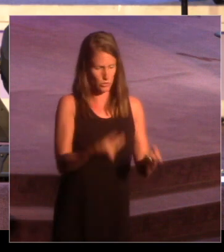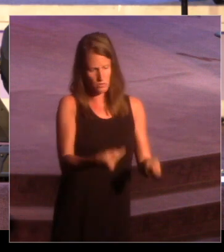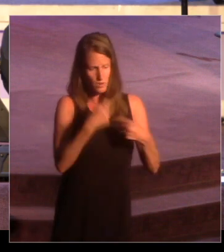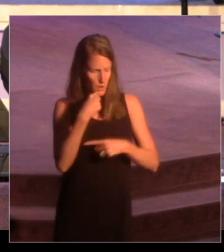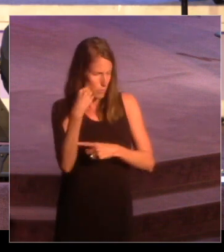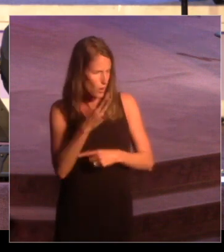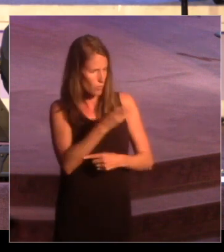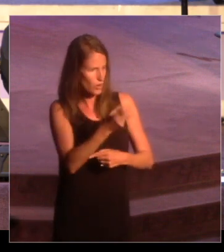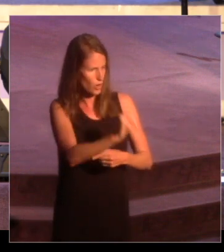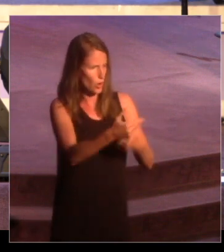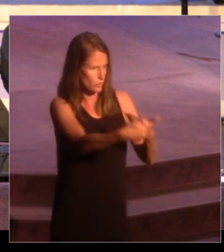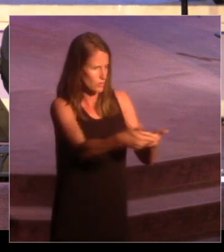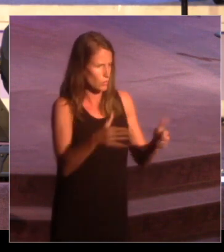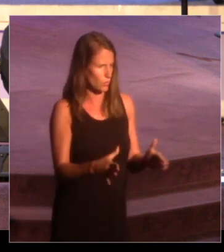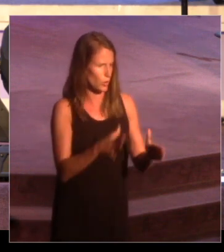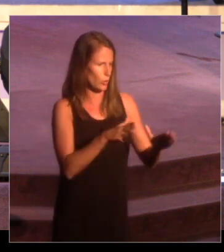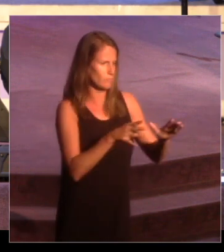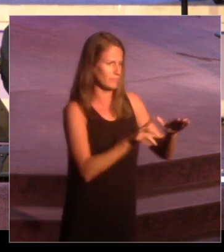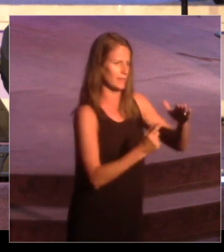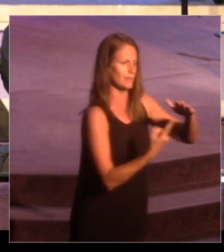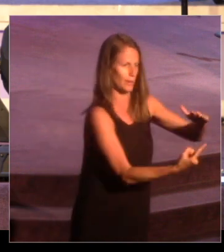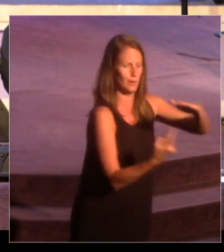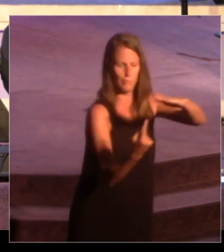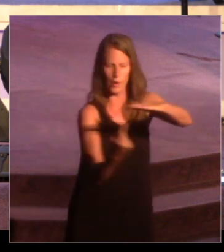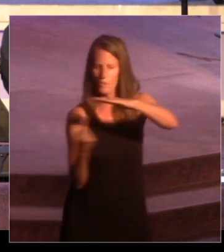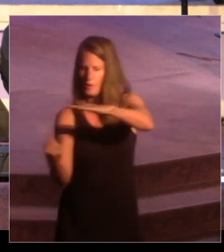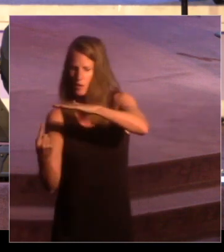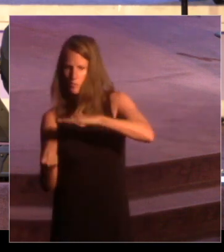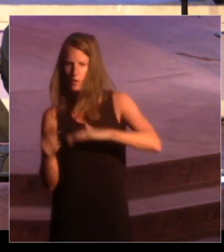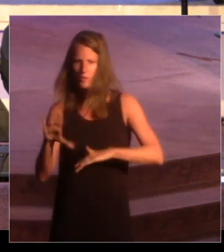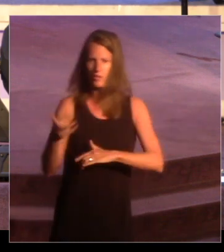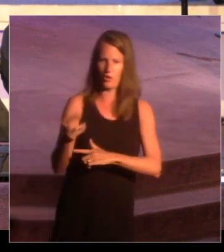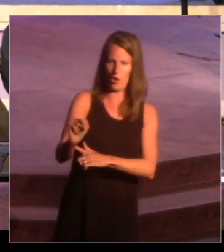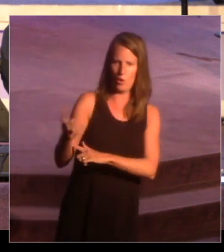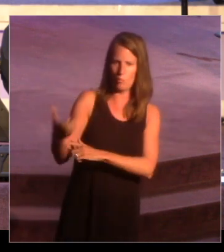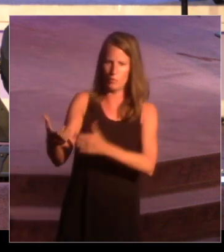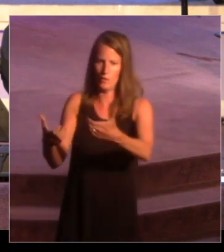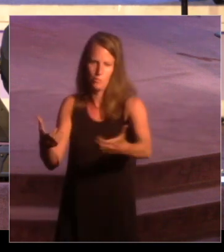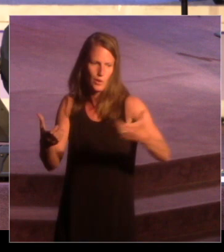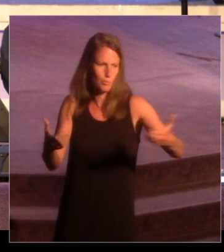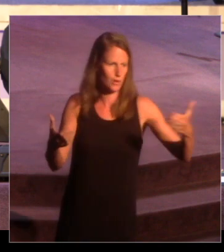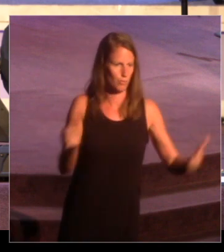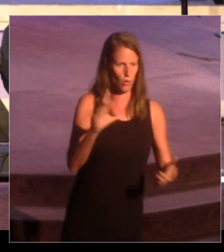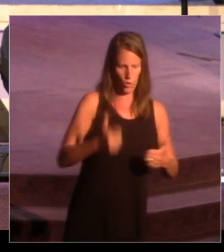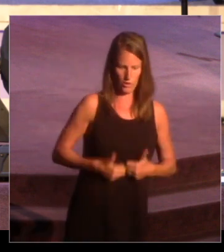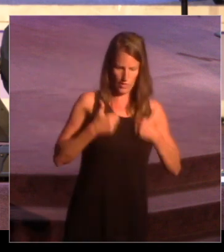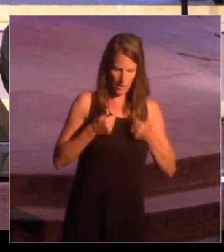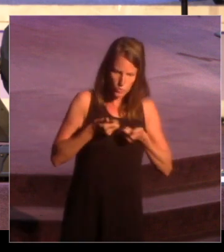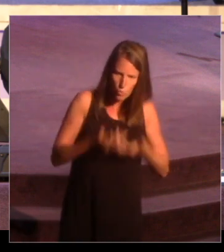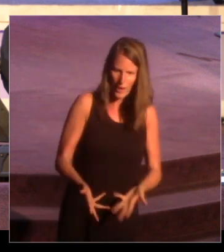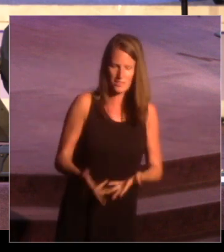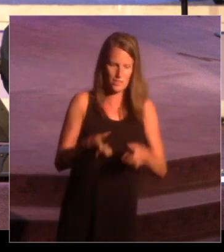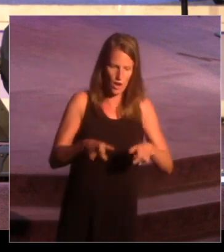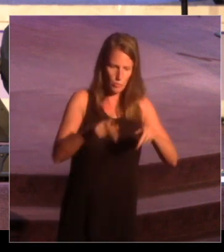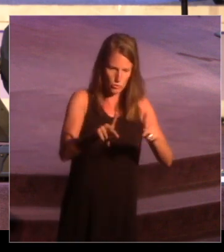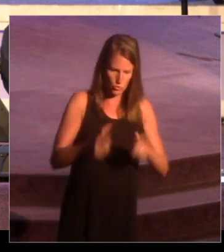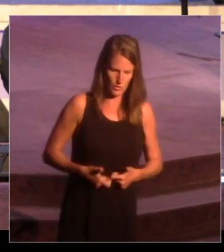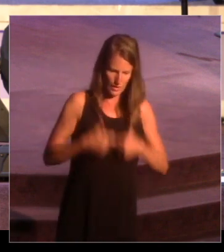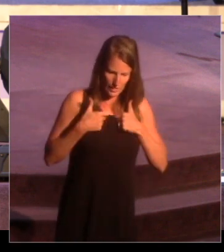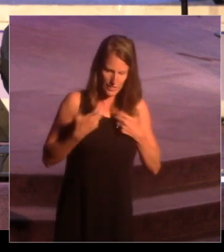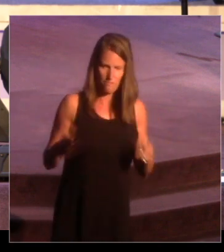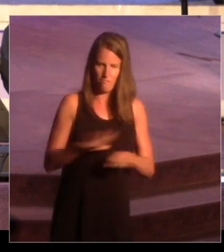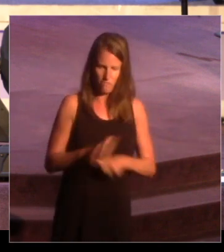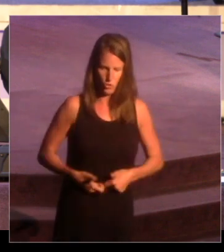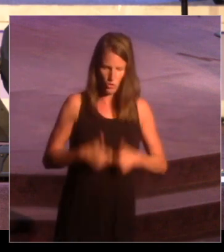to their own separate room as they get on their own personal screen. The casualties are in wasted lives and opportunities of living the